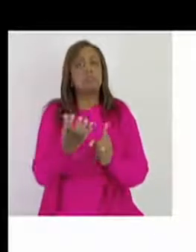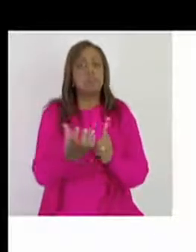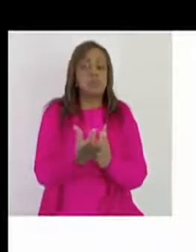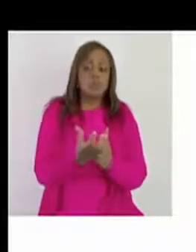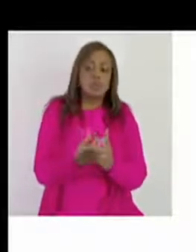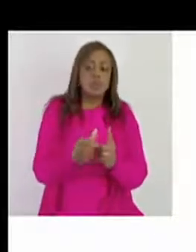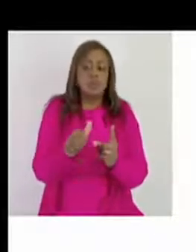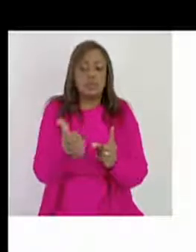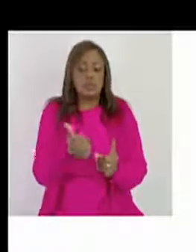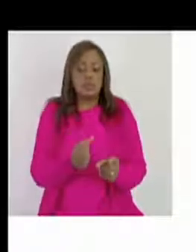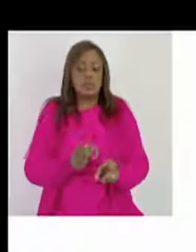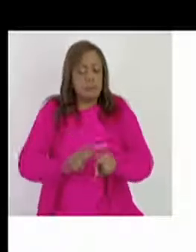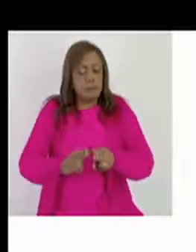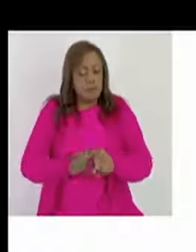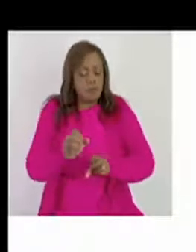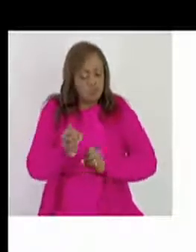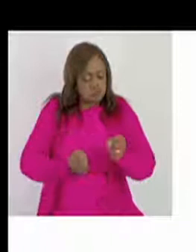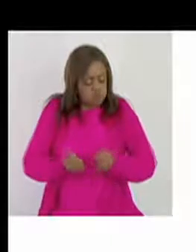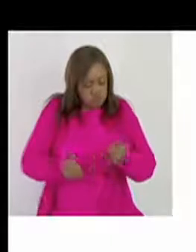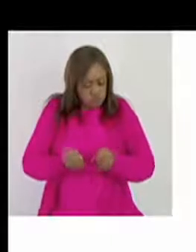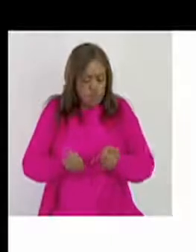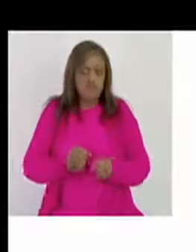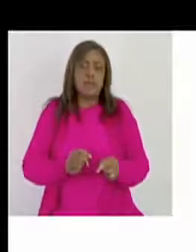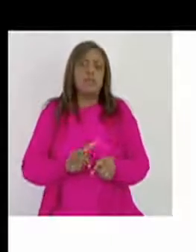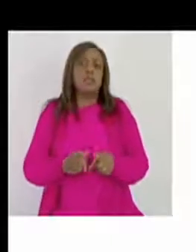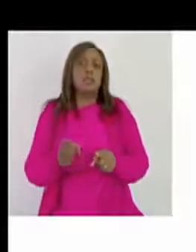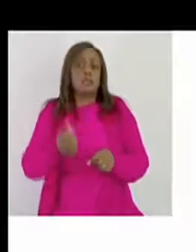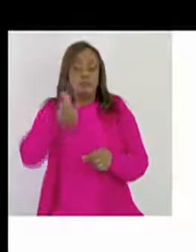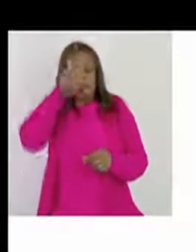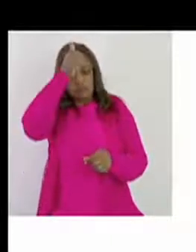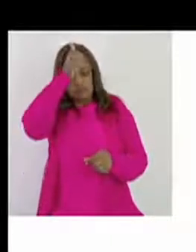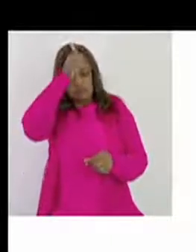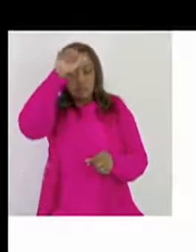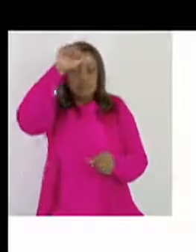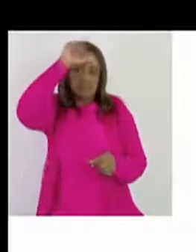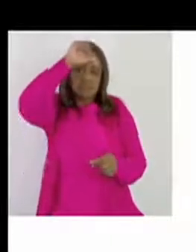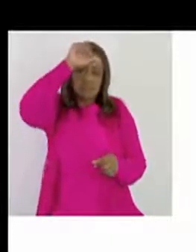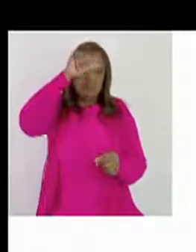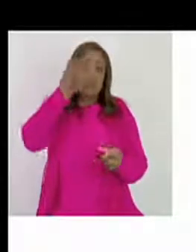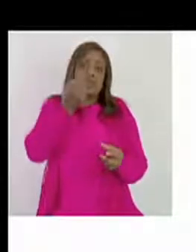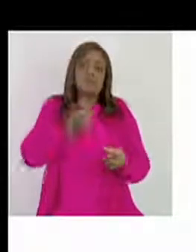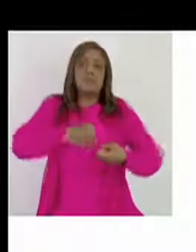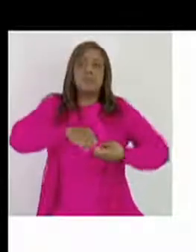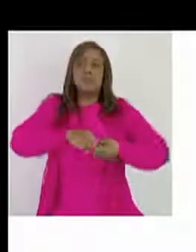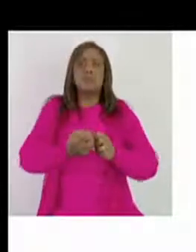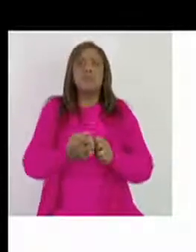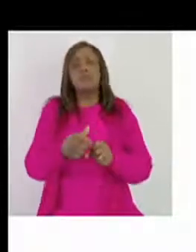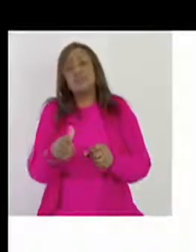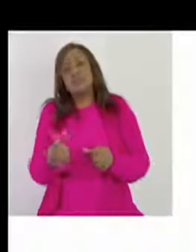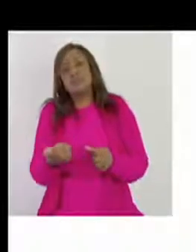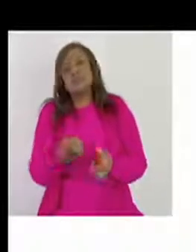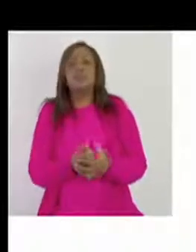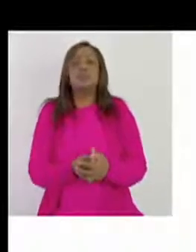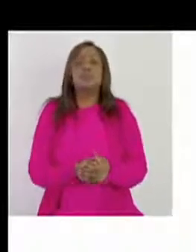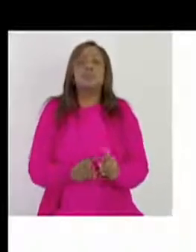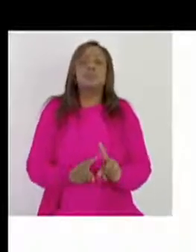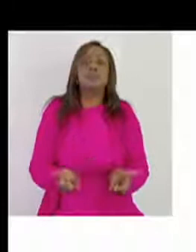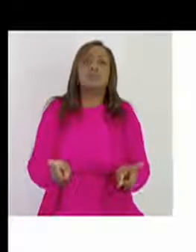running, or are very intelligent, talented, have a disability, or are popular.